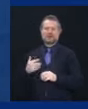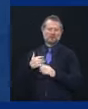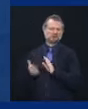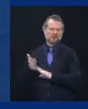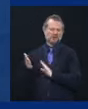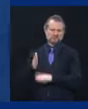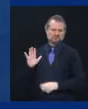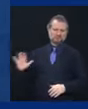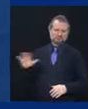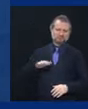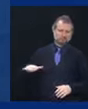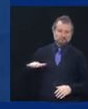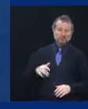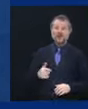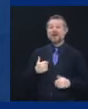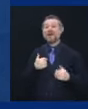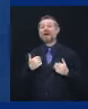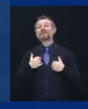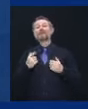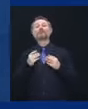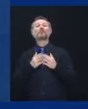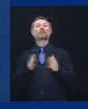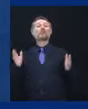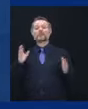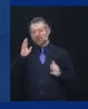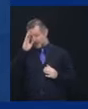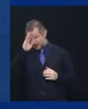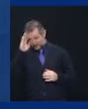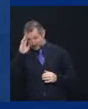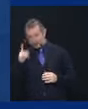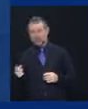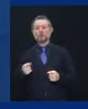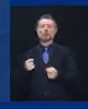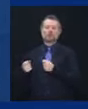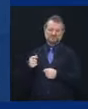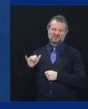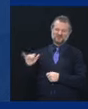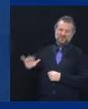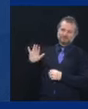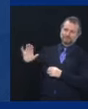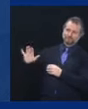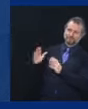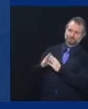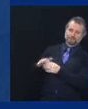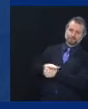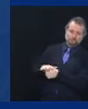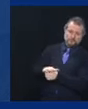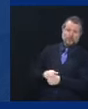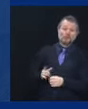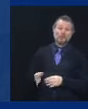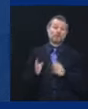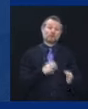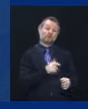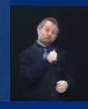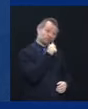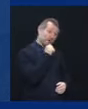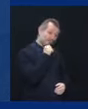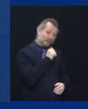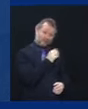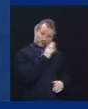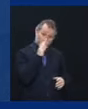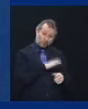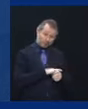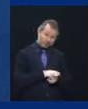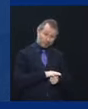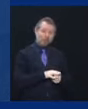have a public hospital, they run the public hospital. The private sector runs